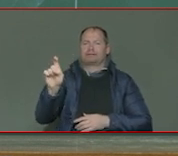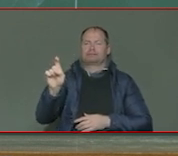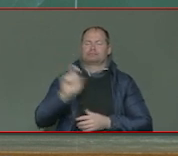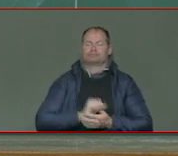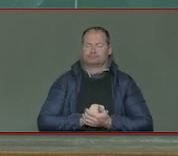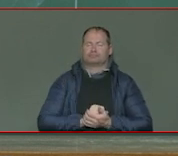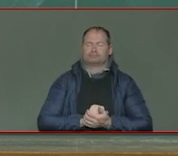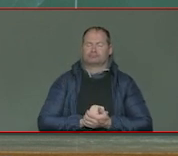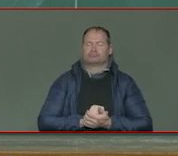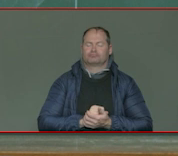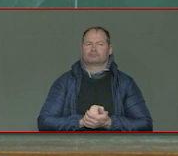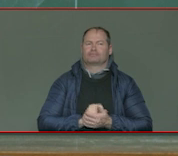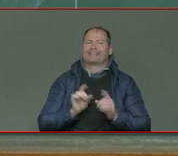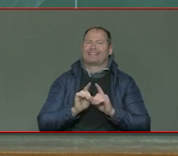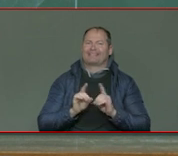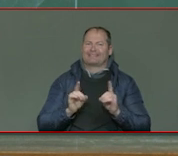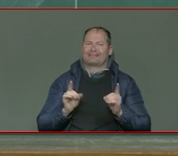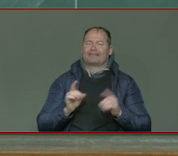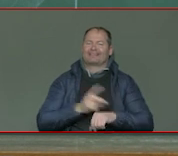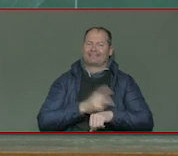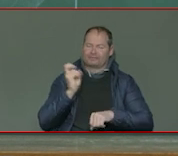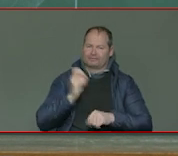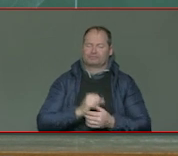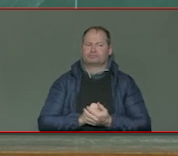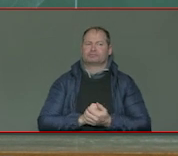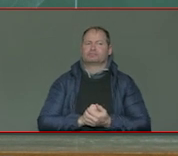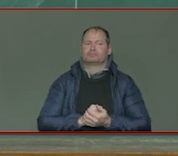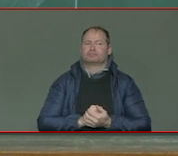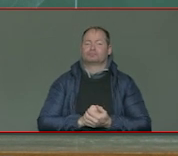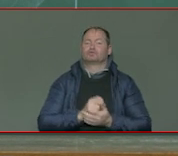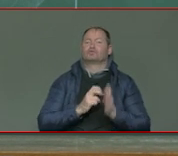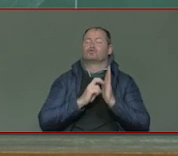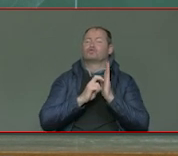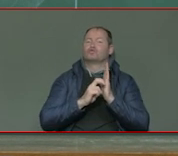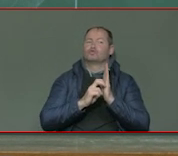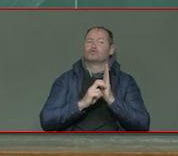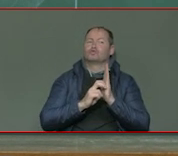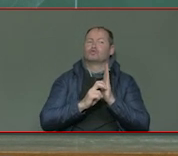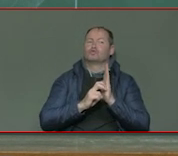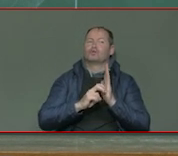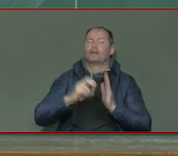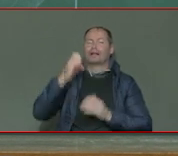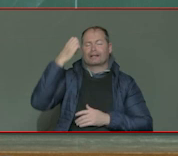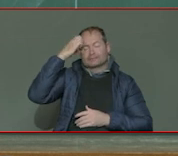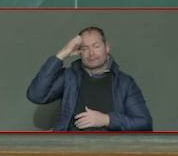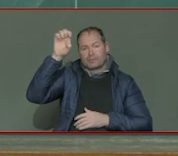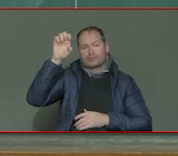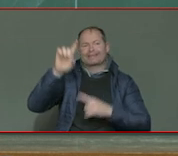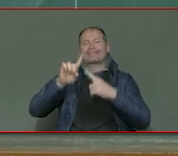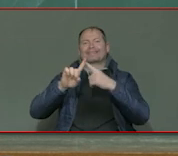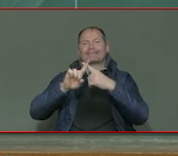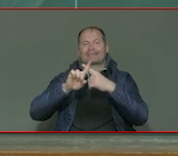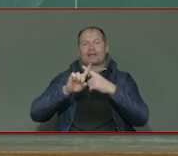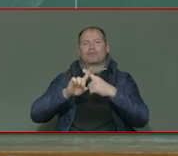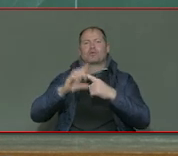correct? So what is the rule? Exponent times coefficient. Exponent